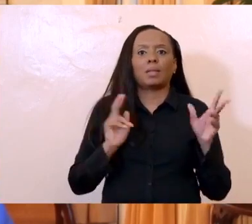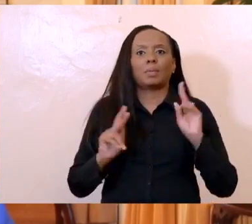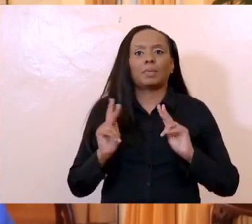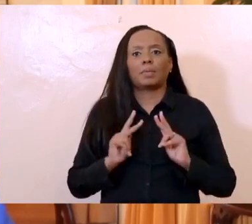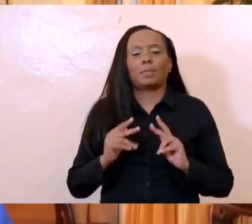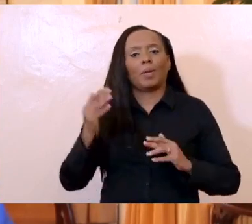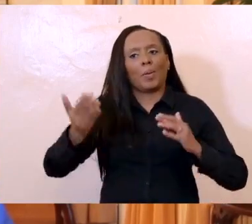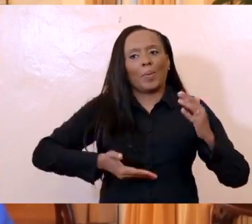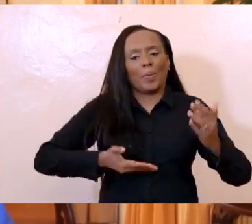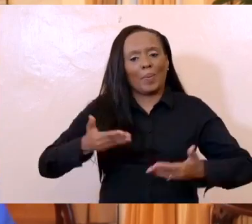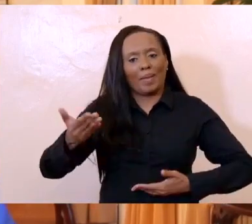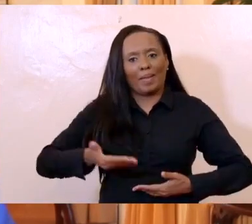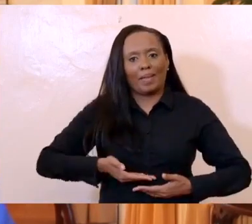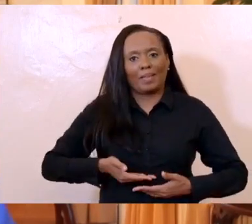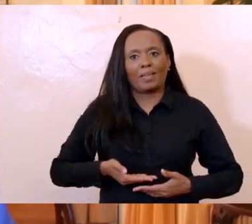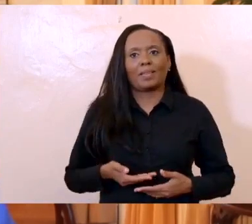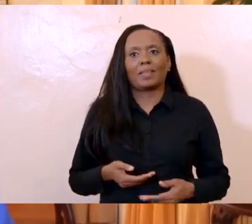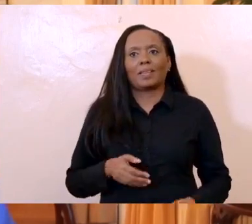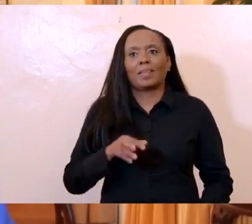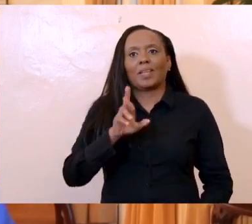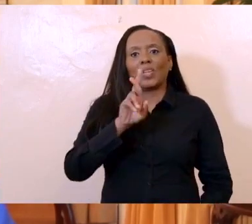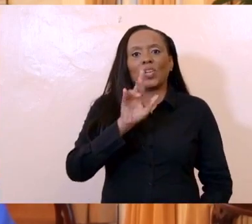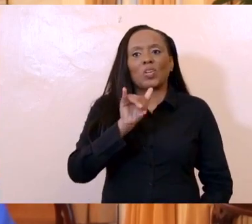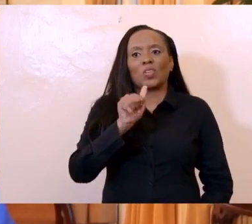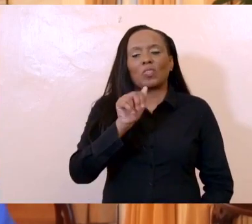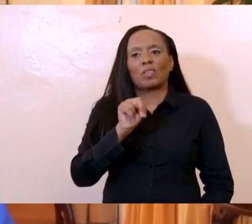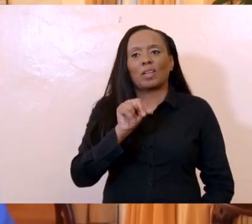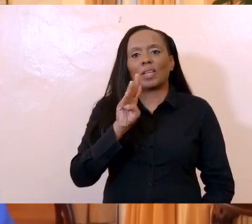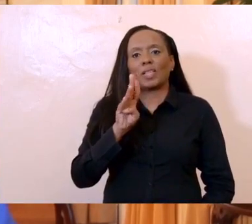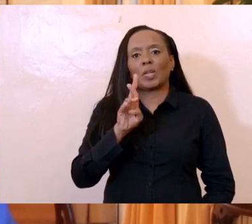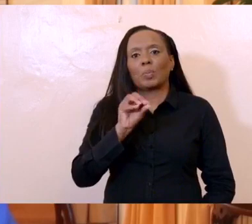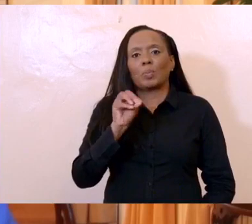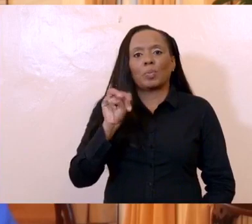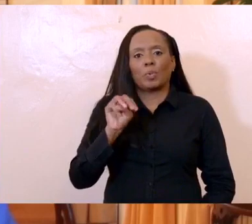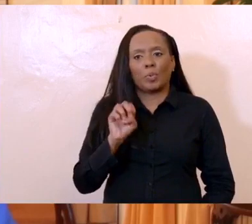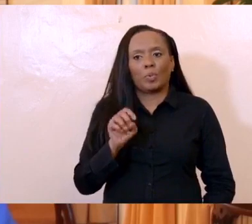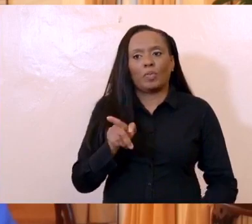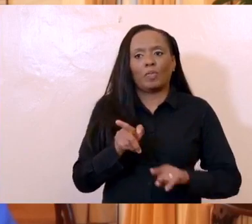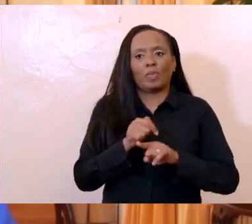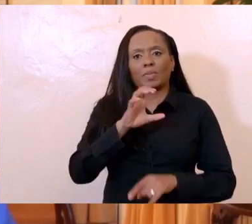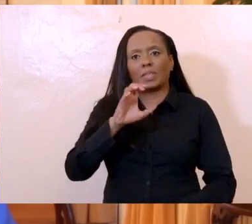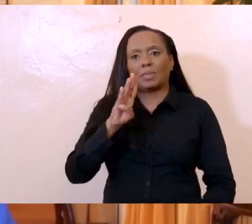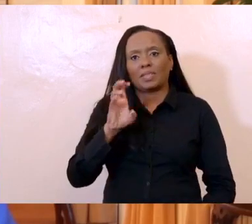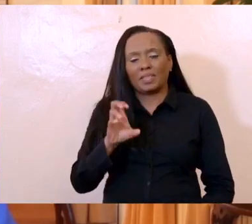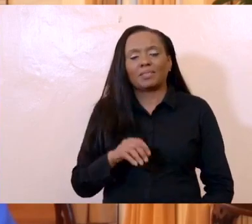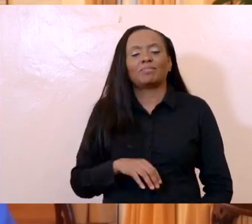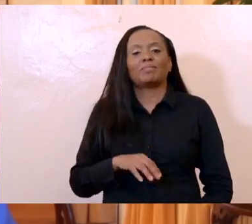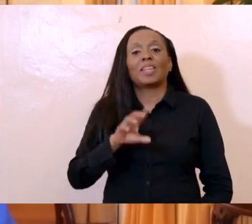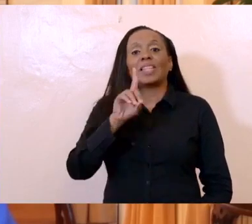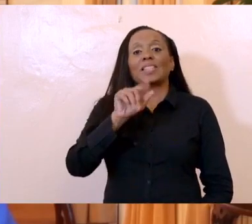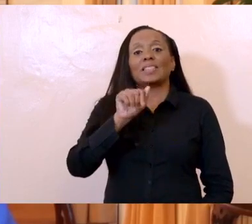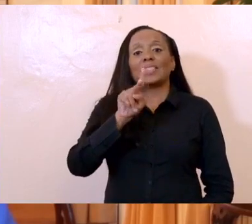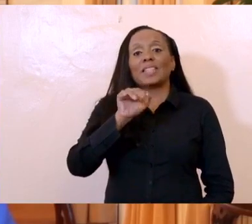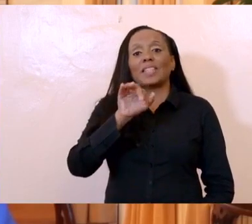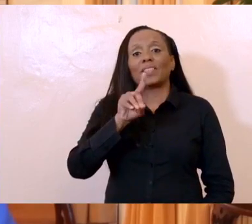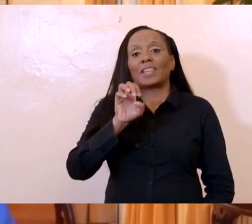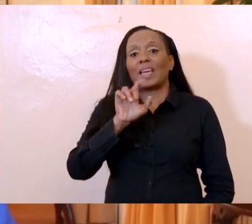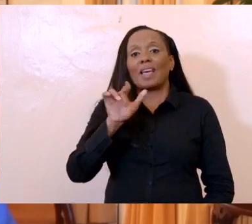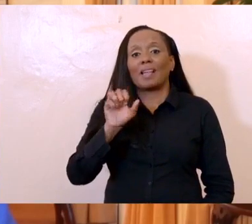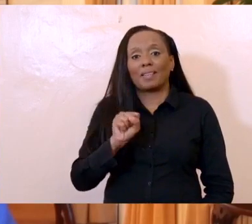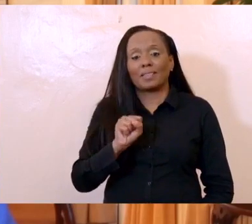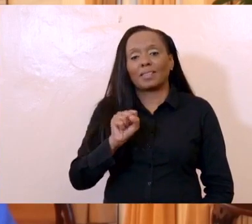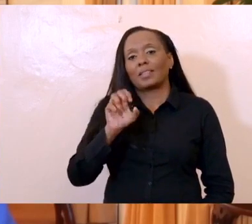me welcome, therefore, Ryan Broom of CBC, David Ellis of Starcom,